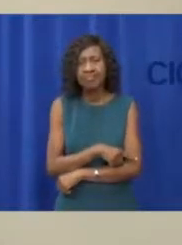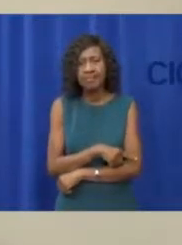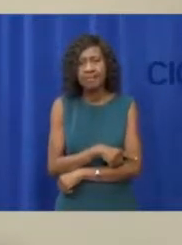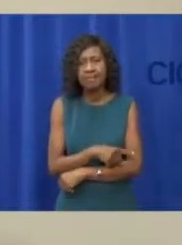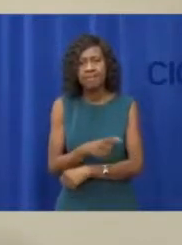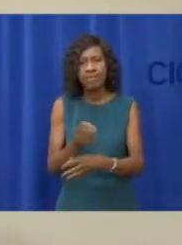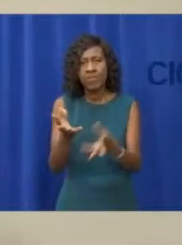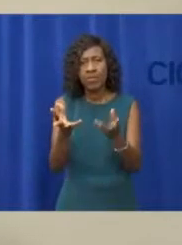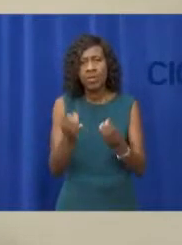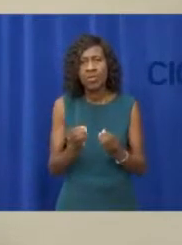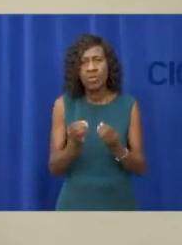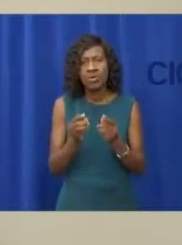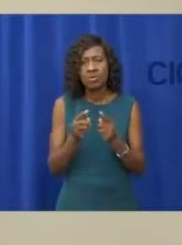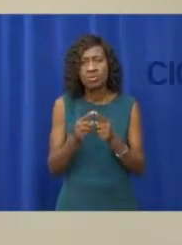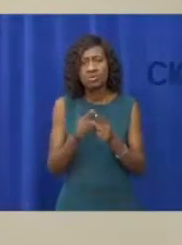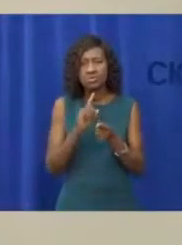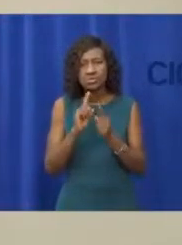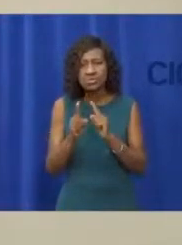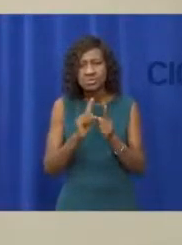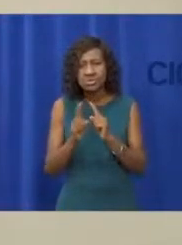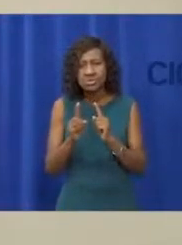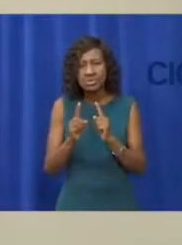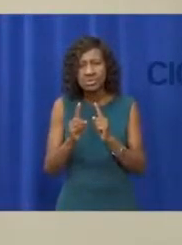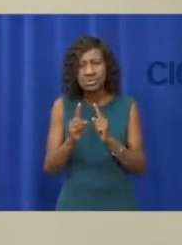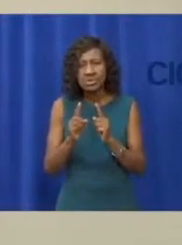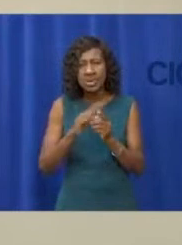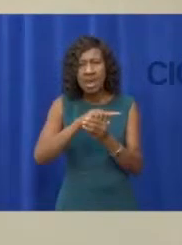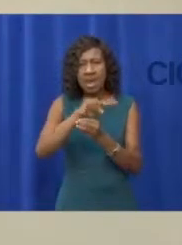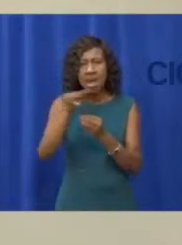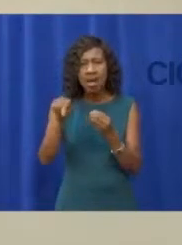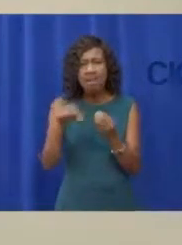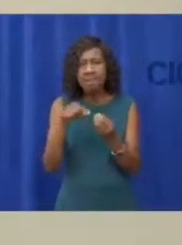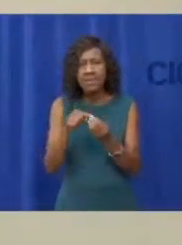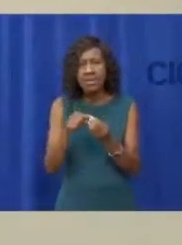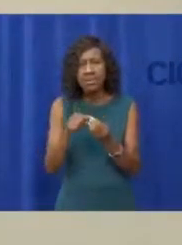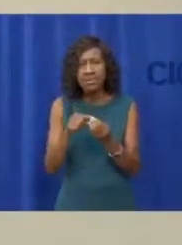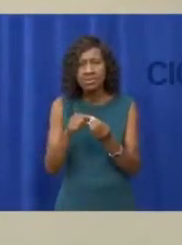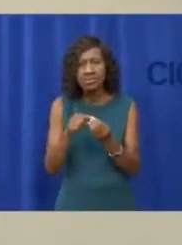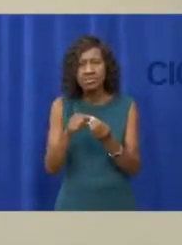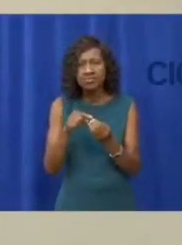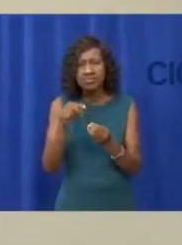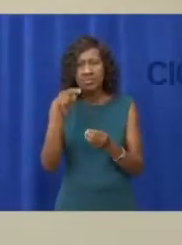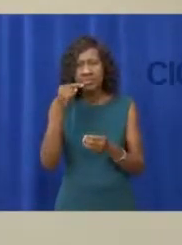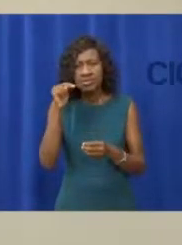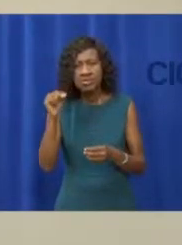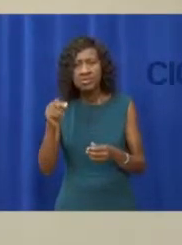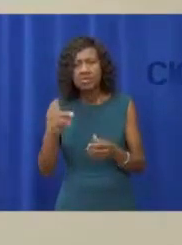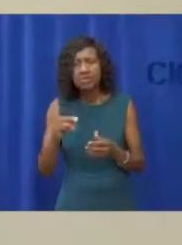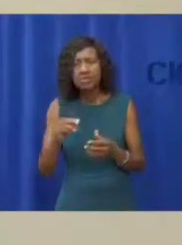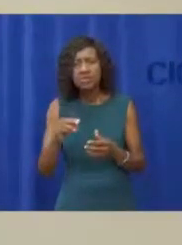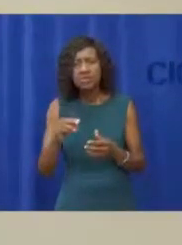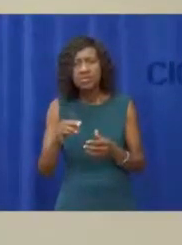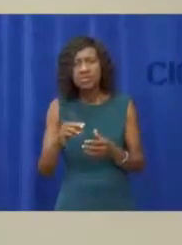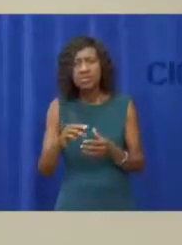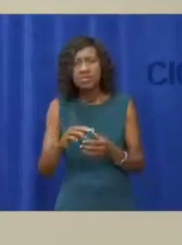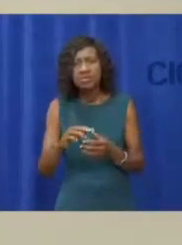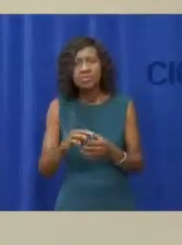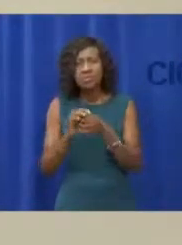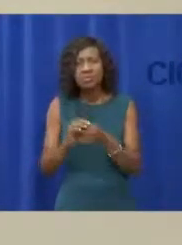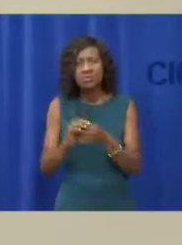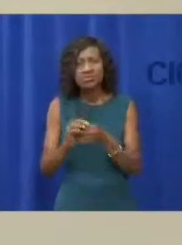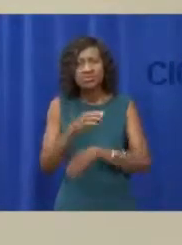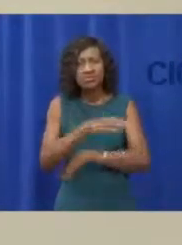I want to talk a little bit about the announcement of the air bridge, which has caused